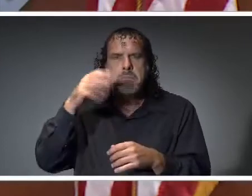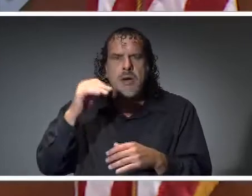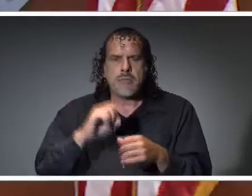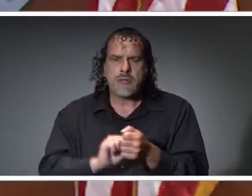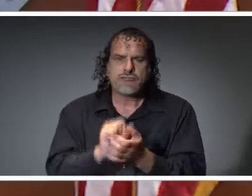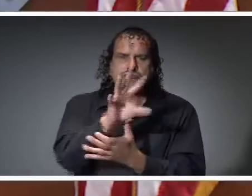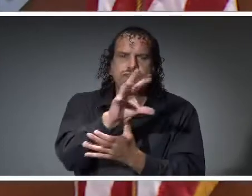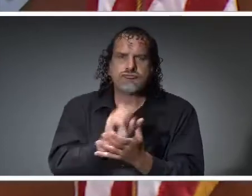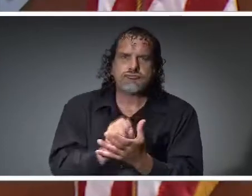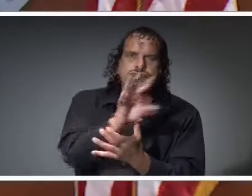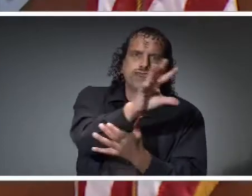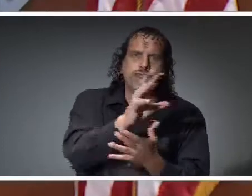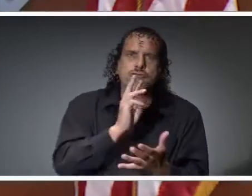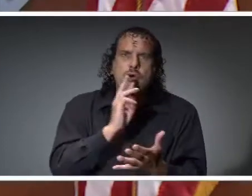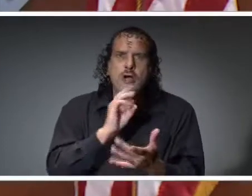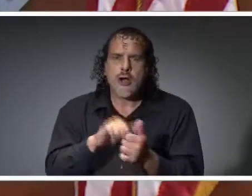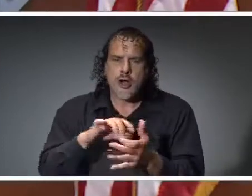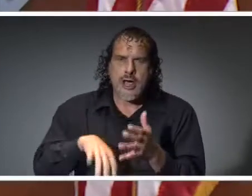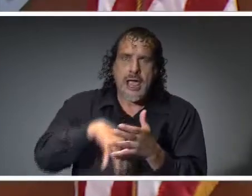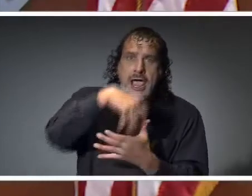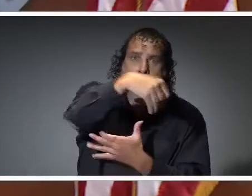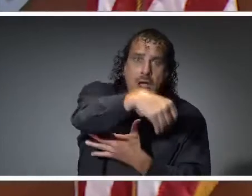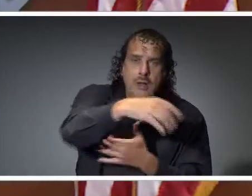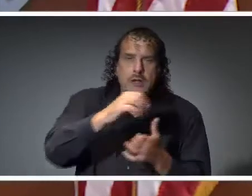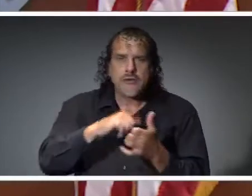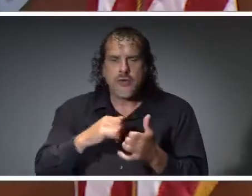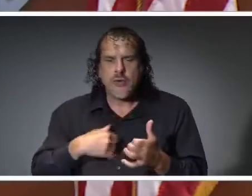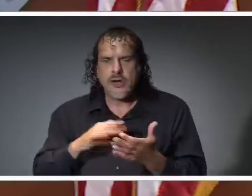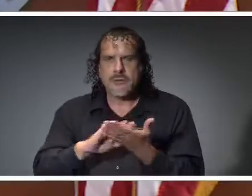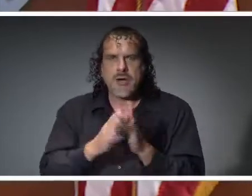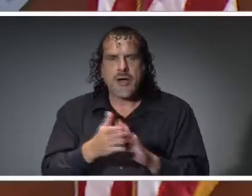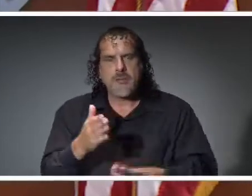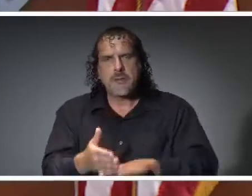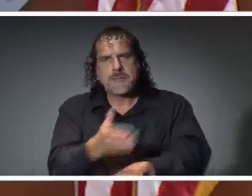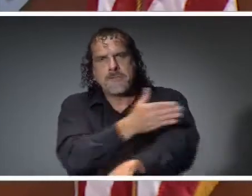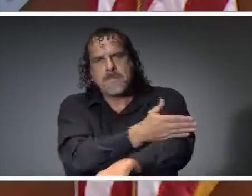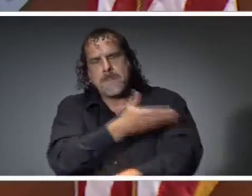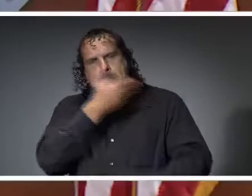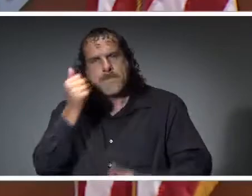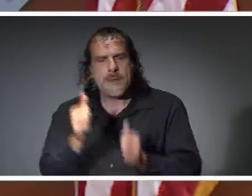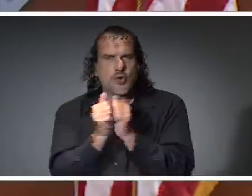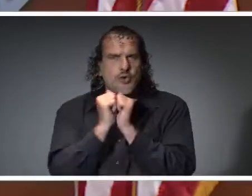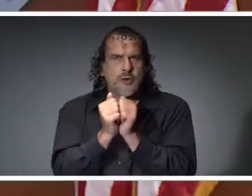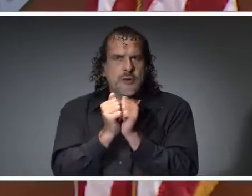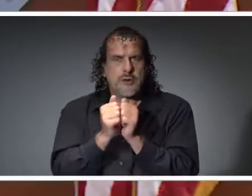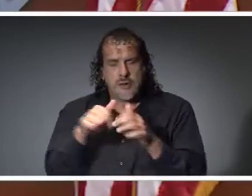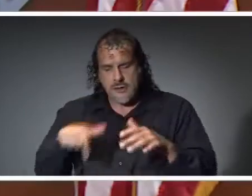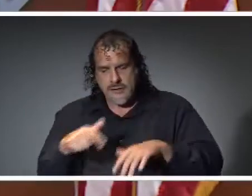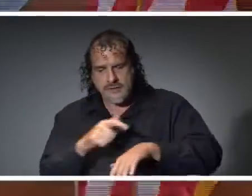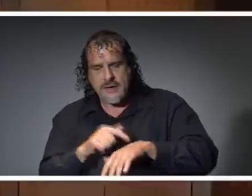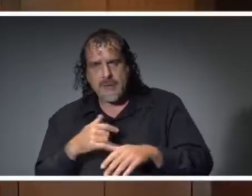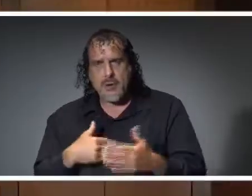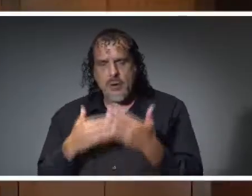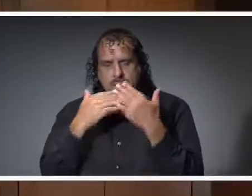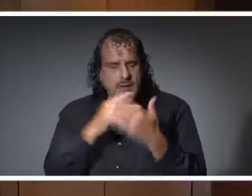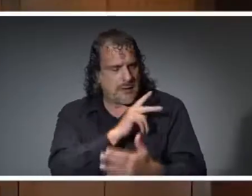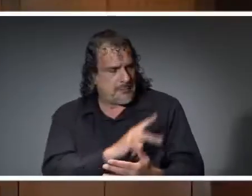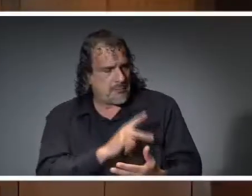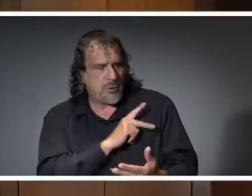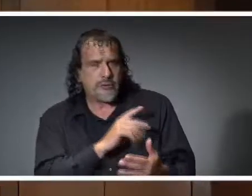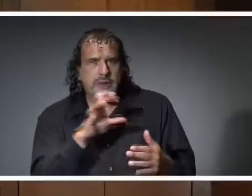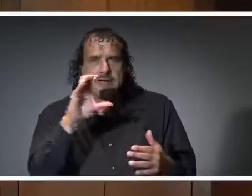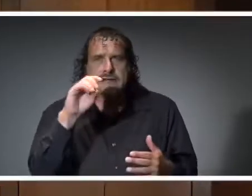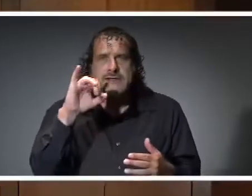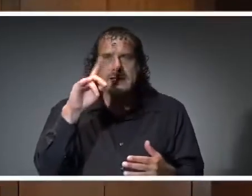we can emerge stronger together. At this time, I want to thank personally Senator Cindy Hyde-Smith, who has been a